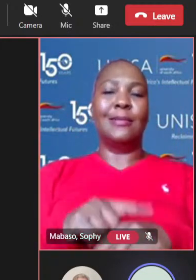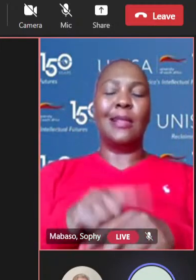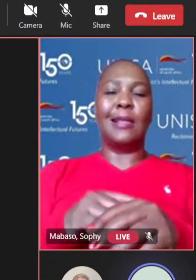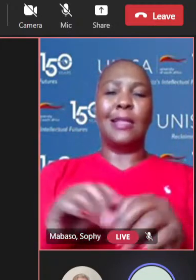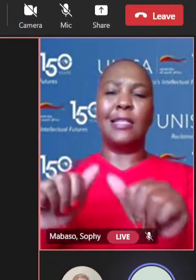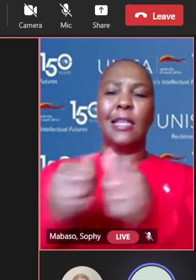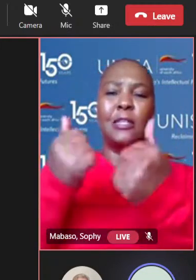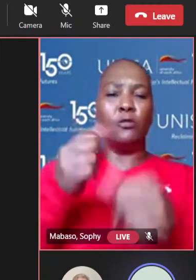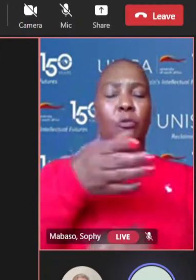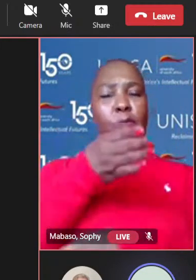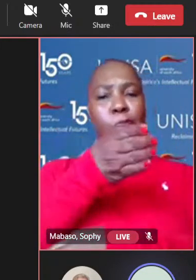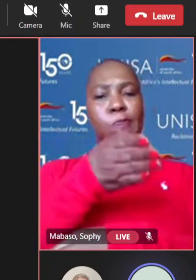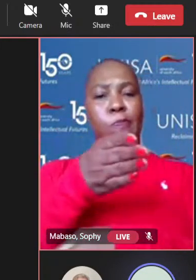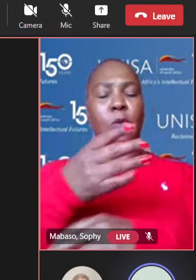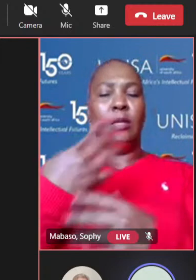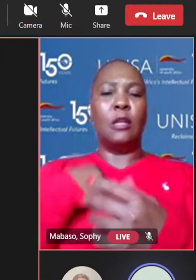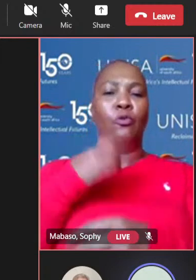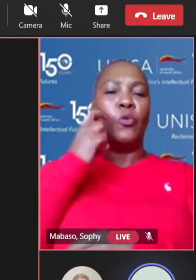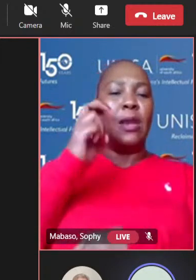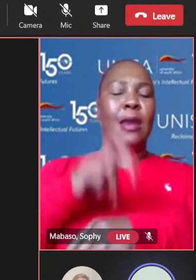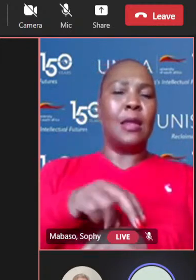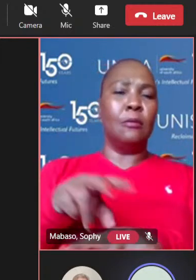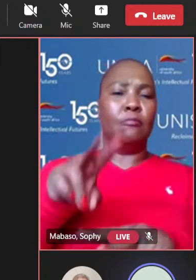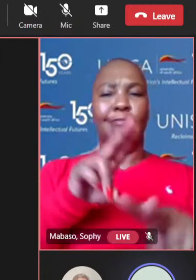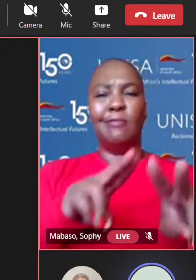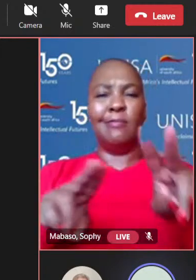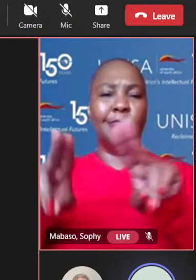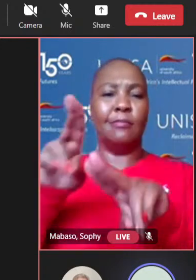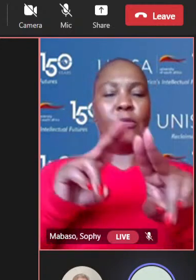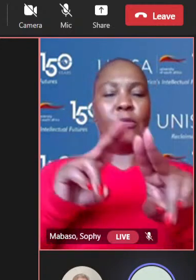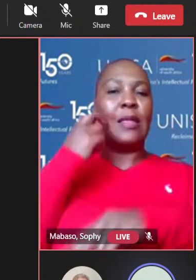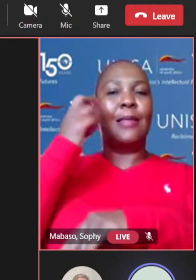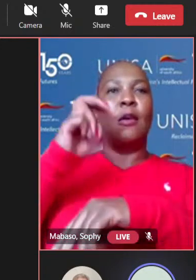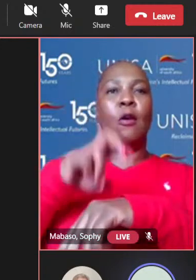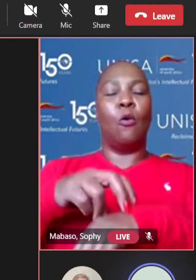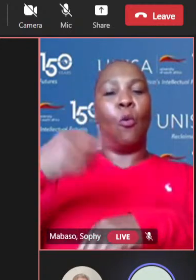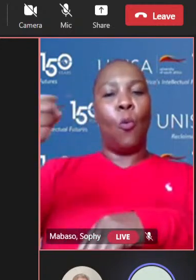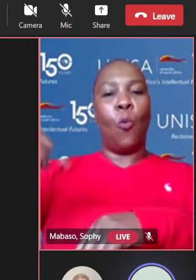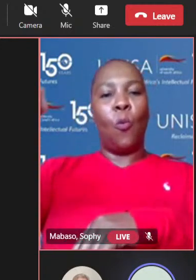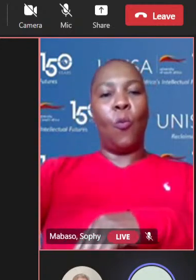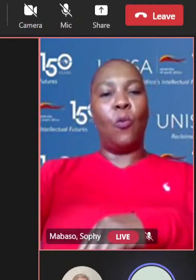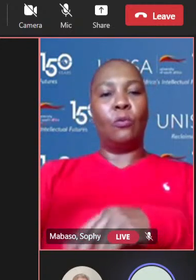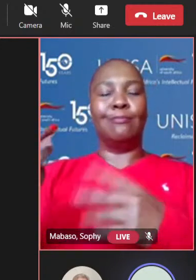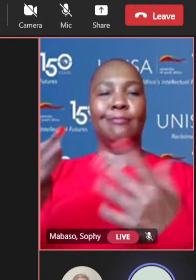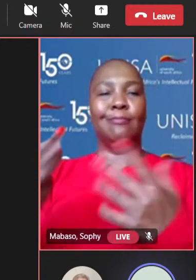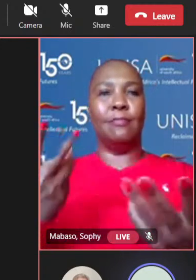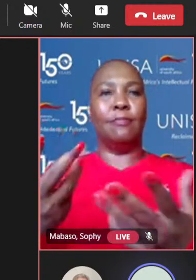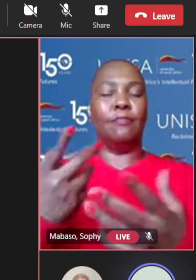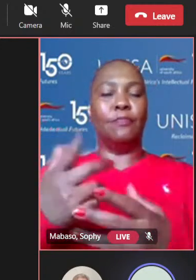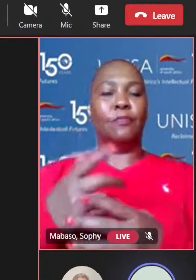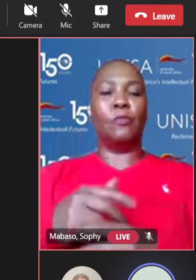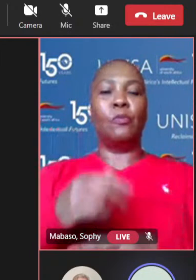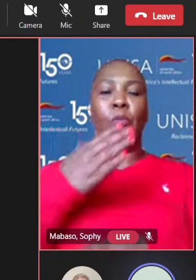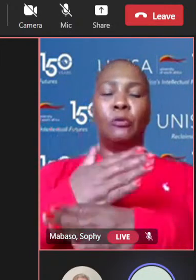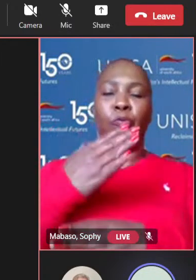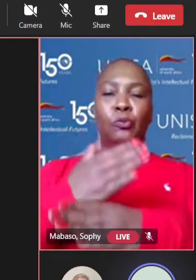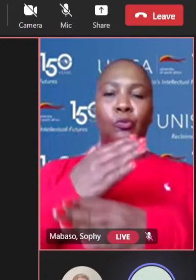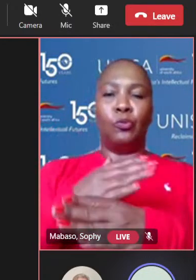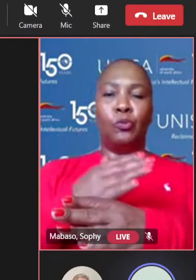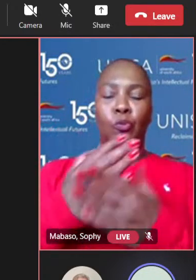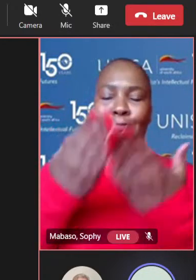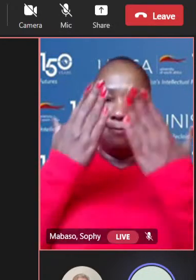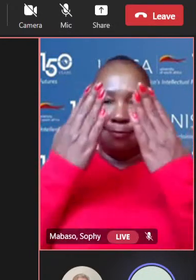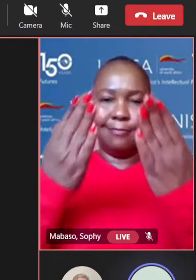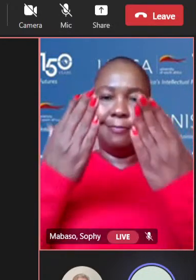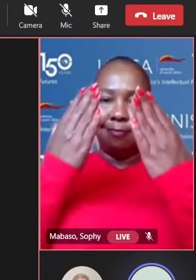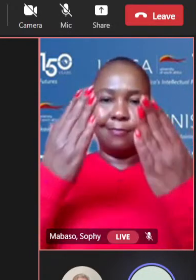that you need to navigate, but you always need to commit to your studies. Okay, you need to